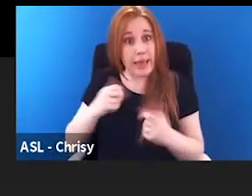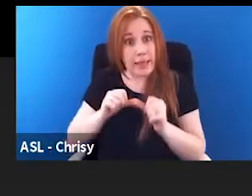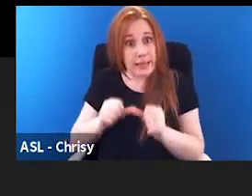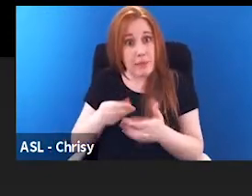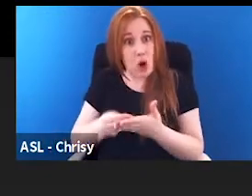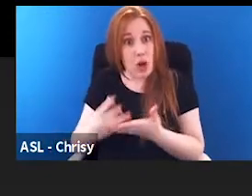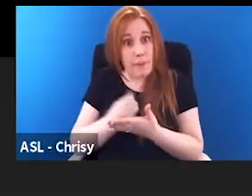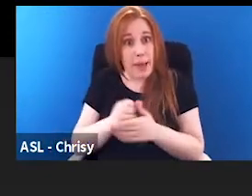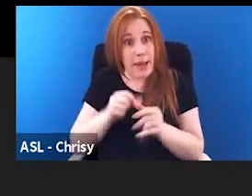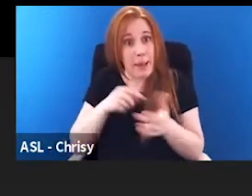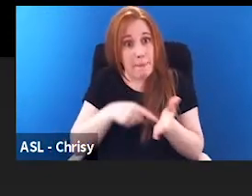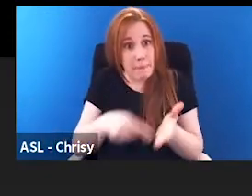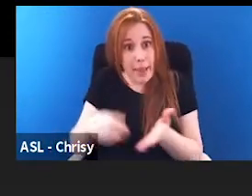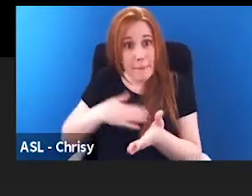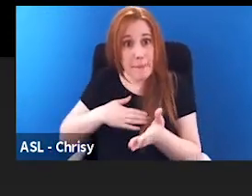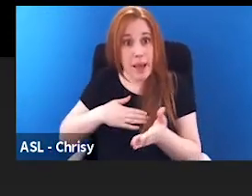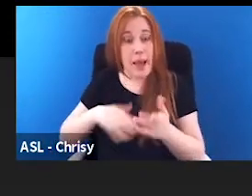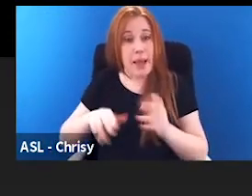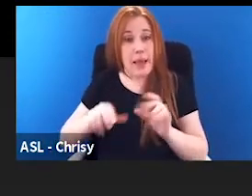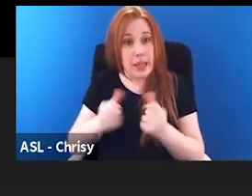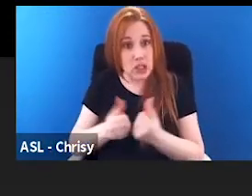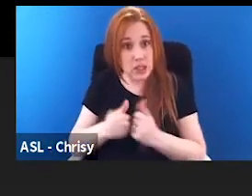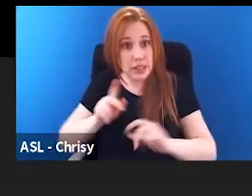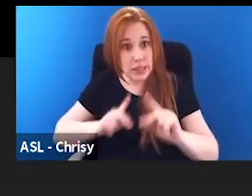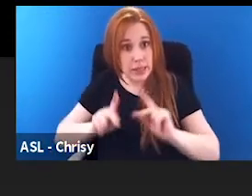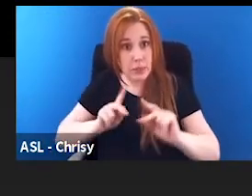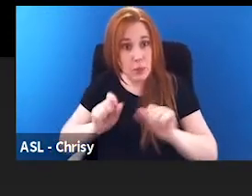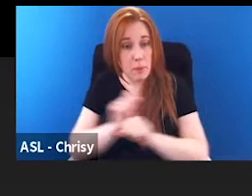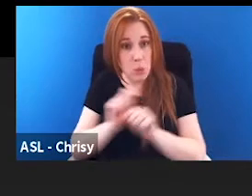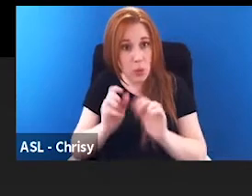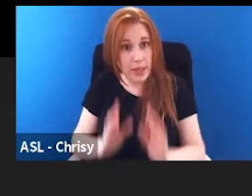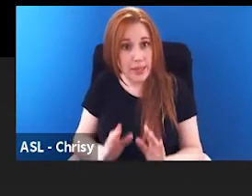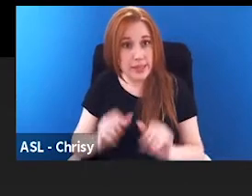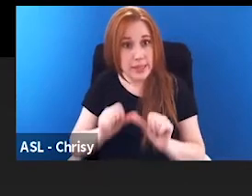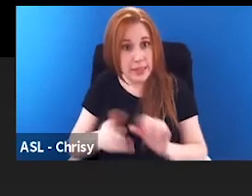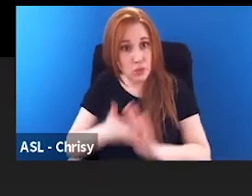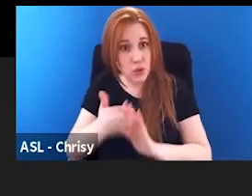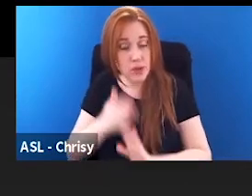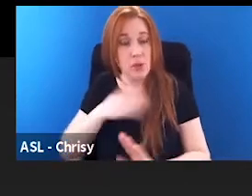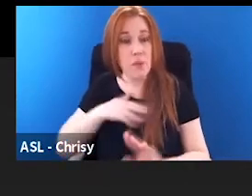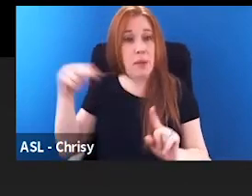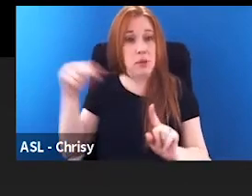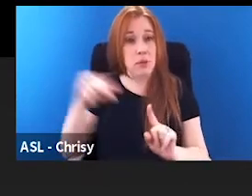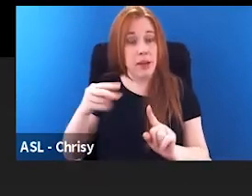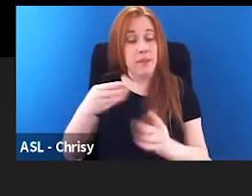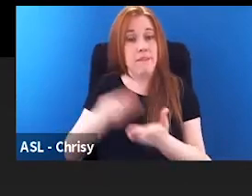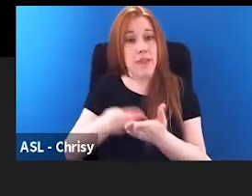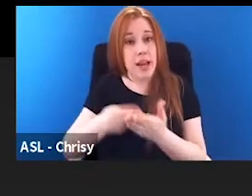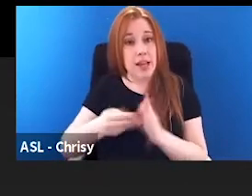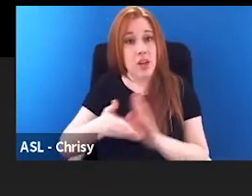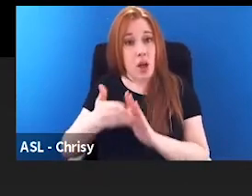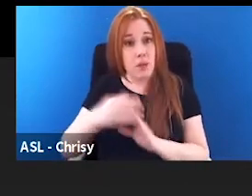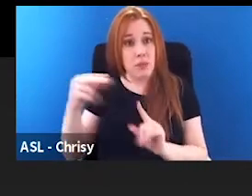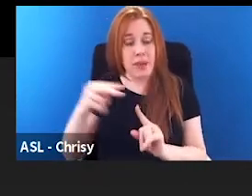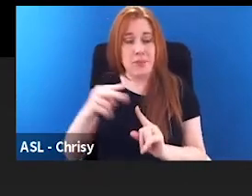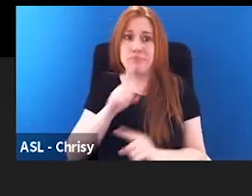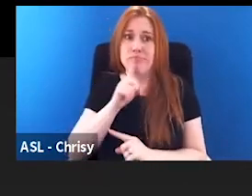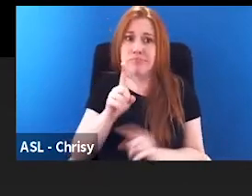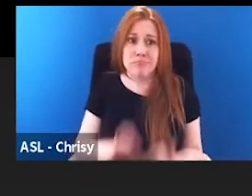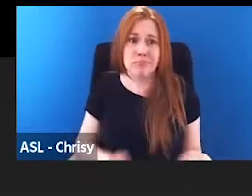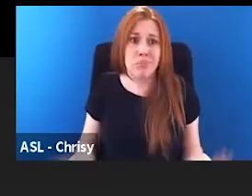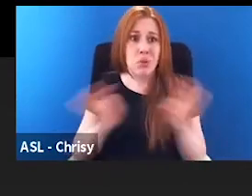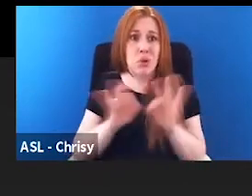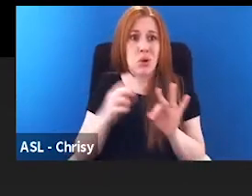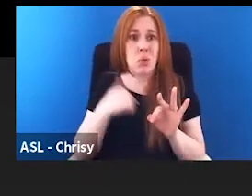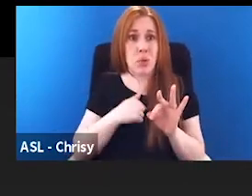right? So from my perspective, from that operations finance business perspective, it's paramount that we solve